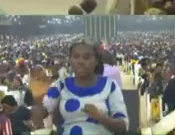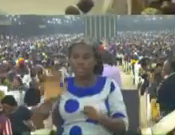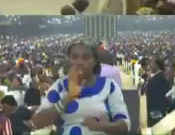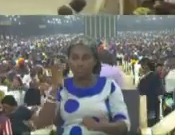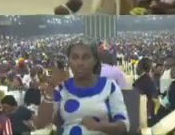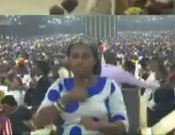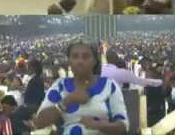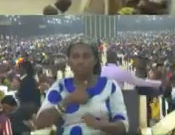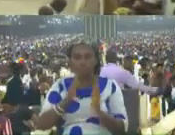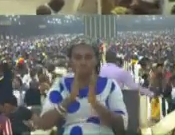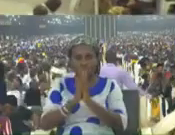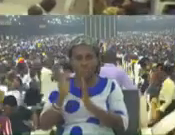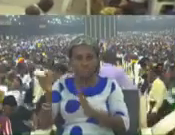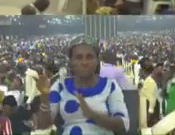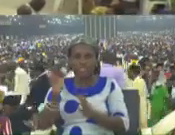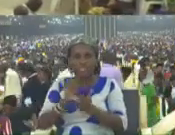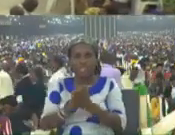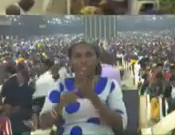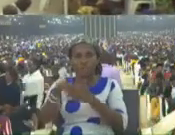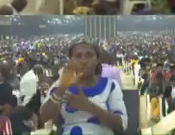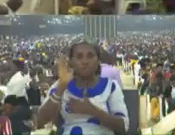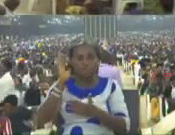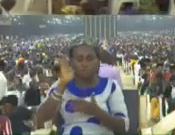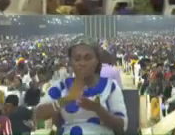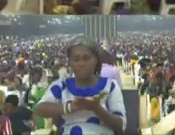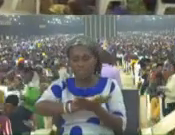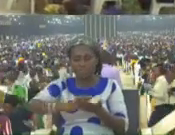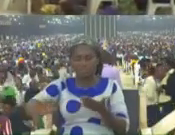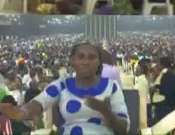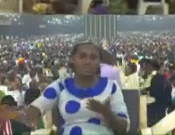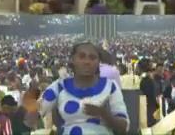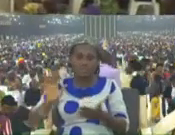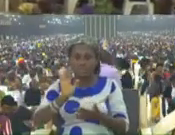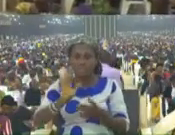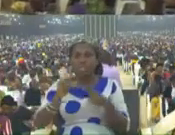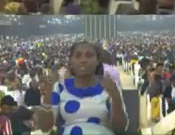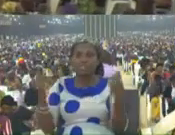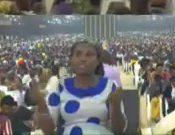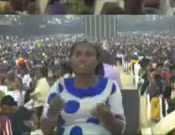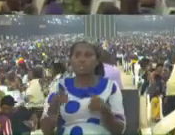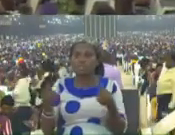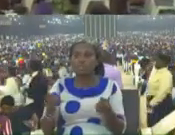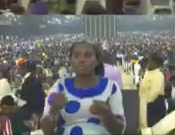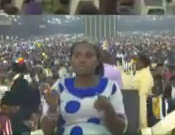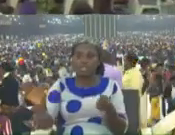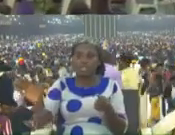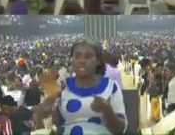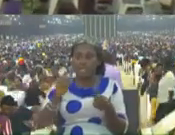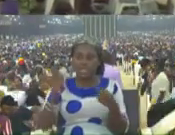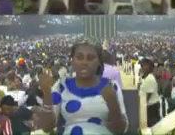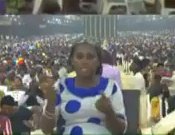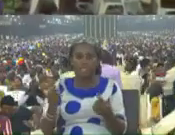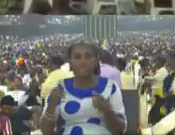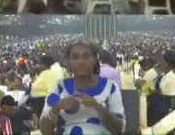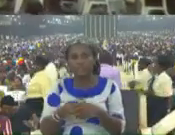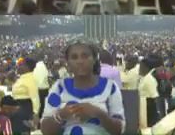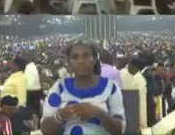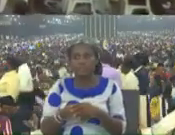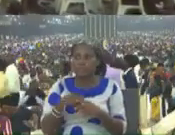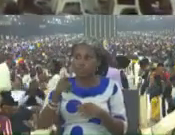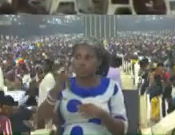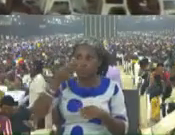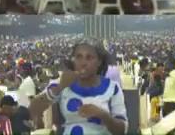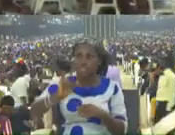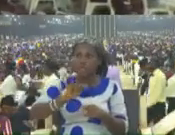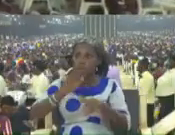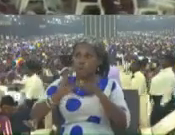sins, give them a brand new beginning. And those of you who are still on the way, just keep